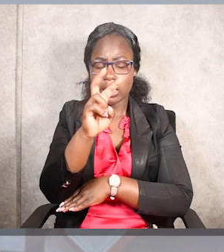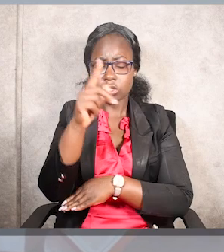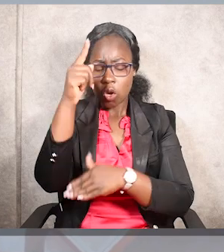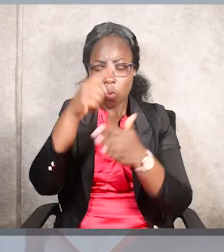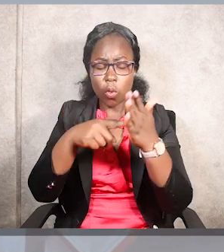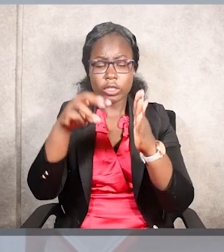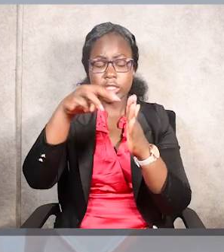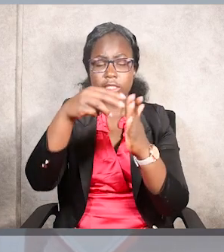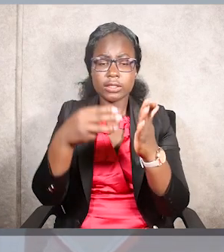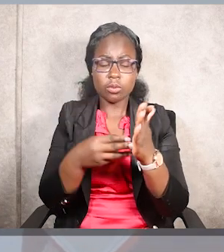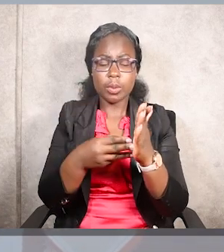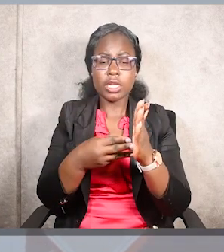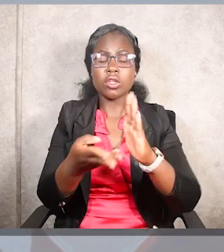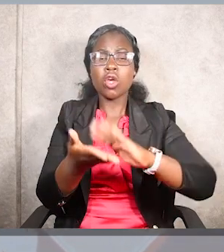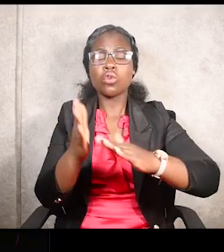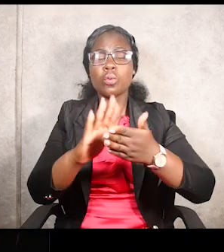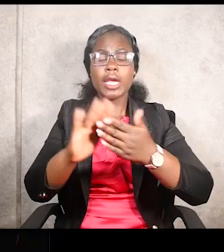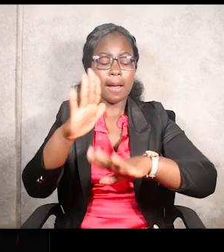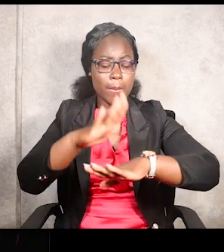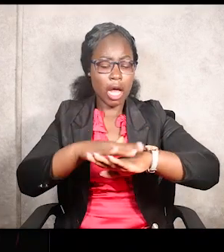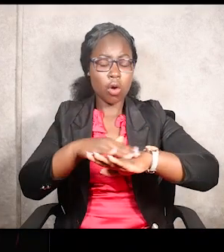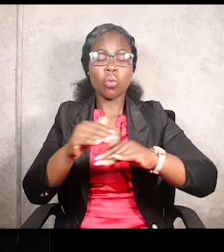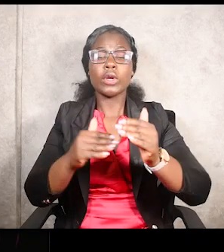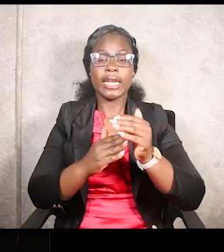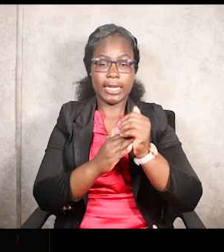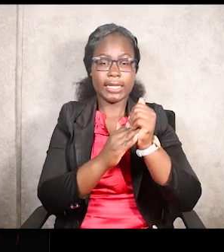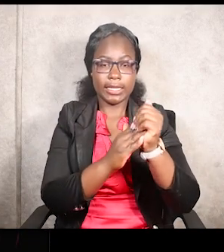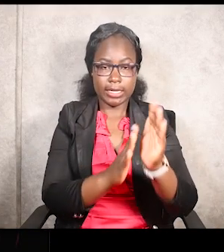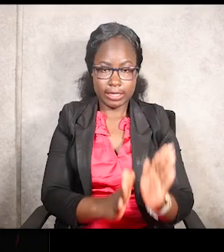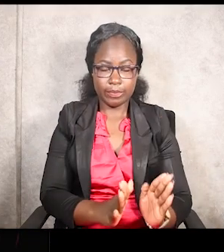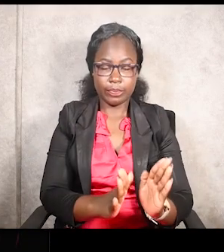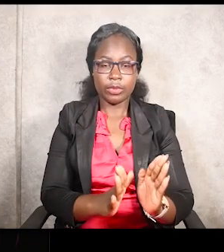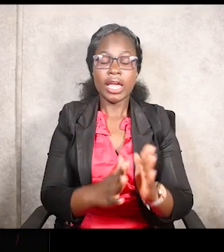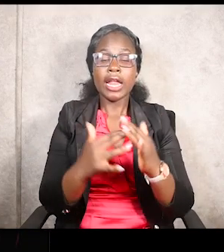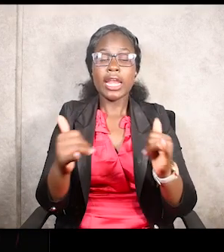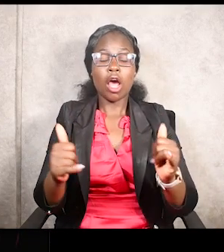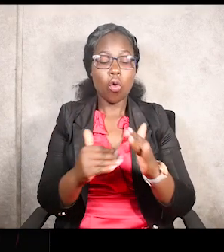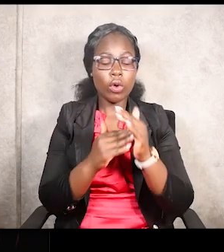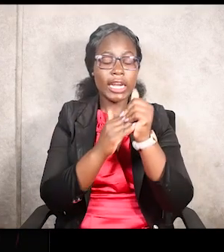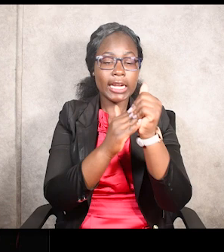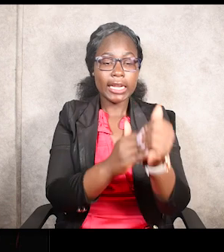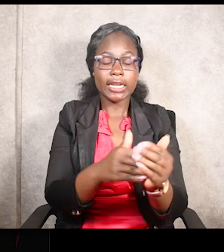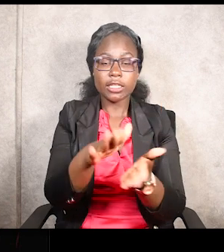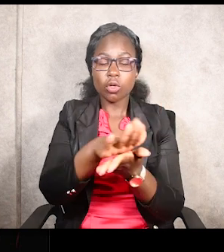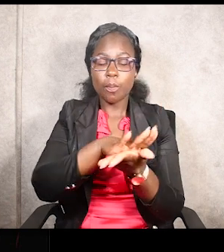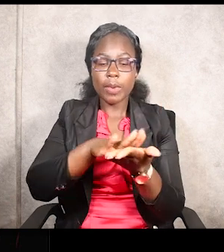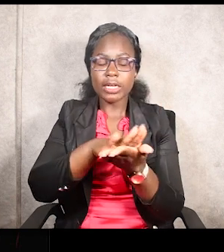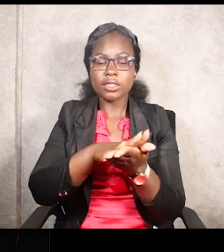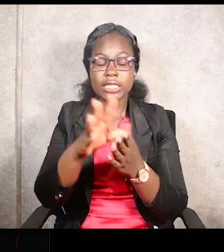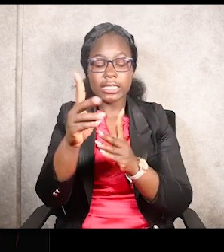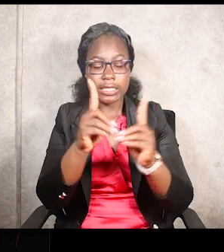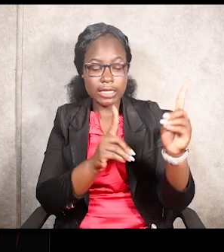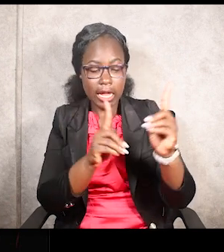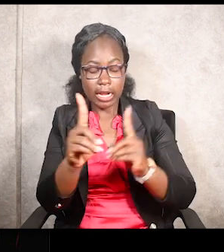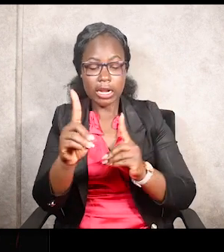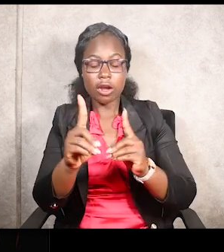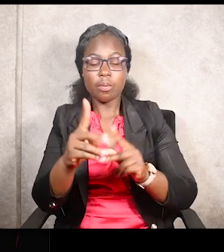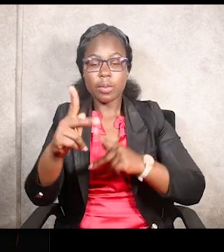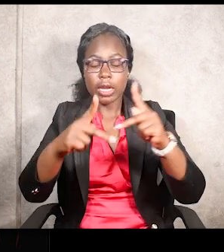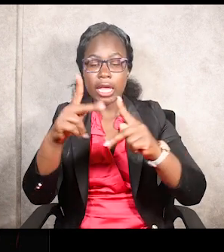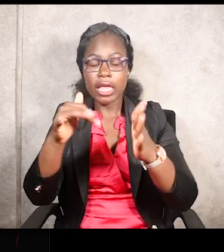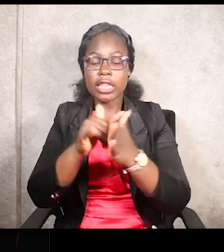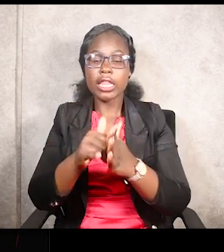what it means to be a good leader. So leadership basically is a dynamic process that